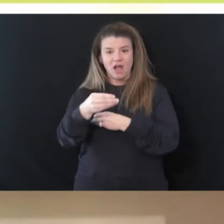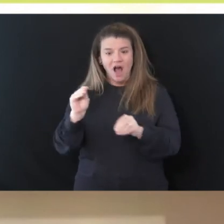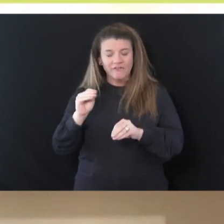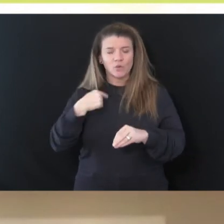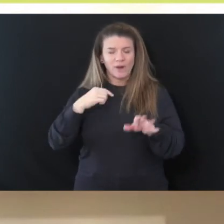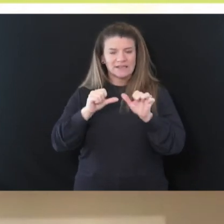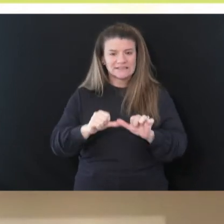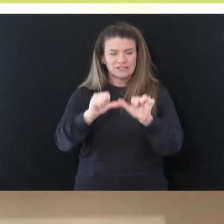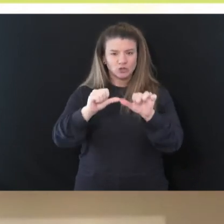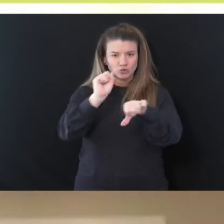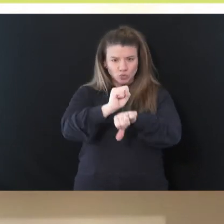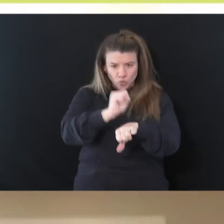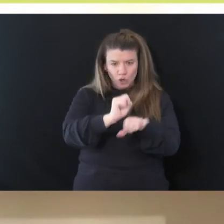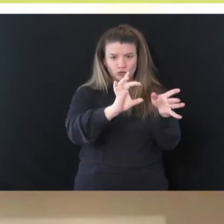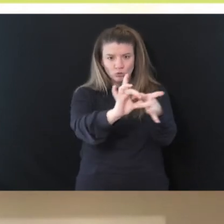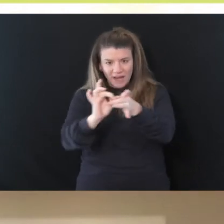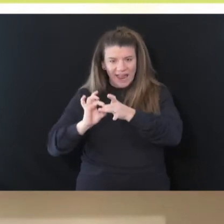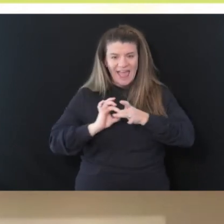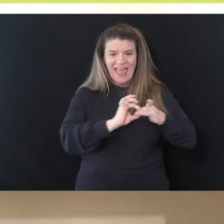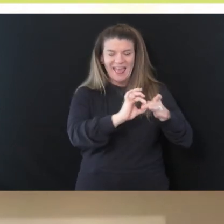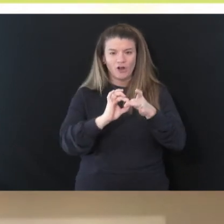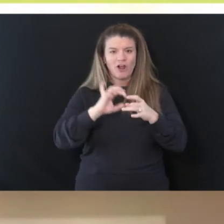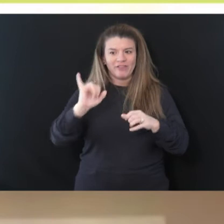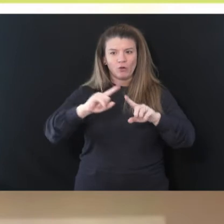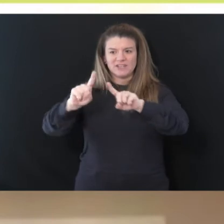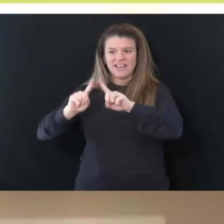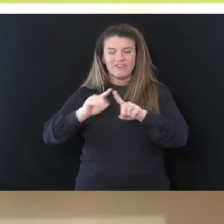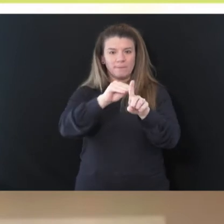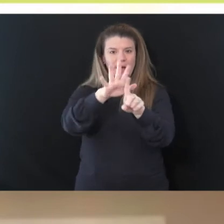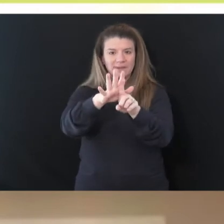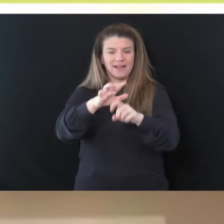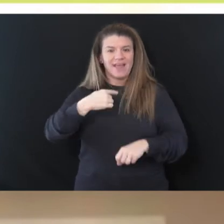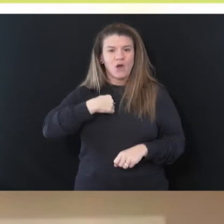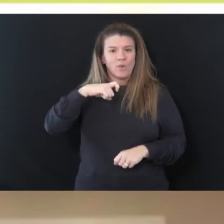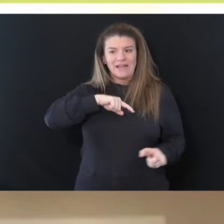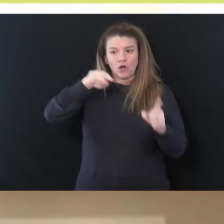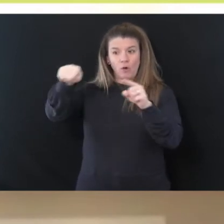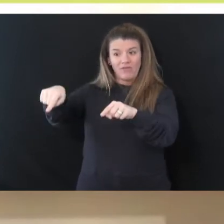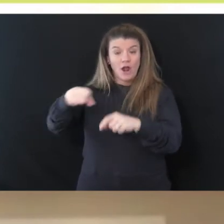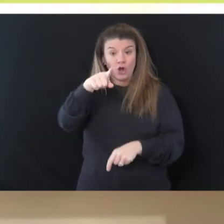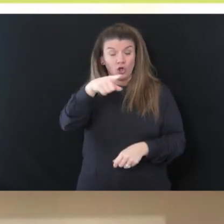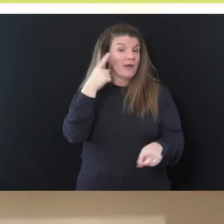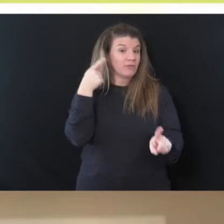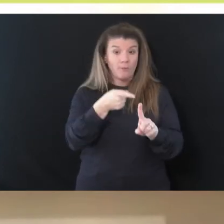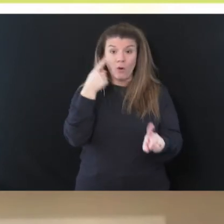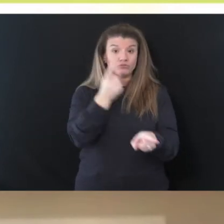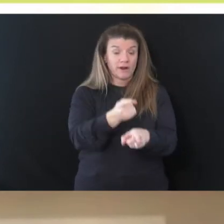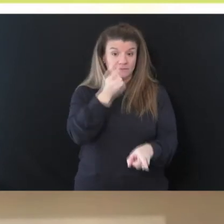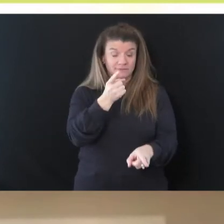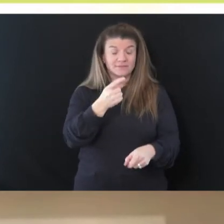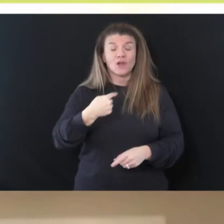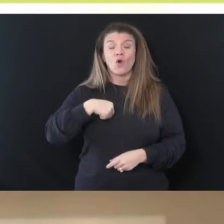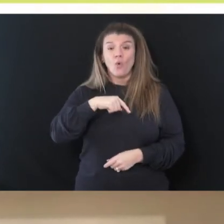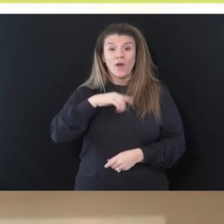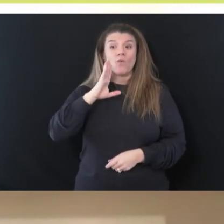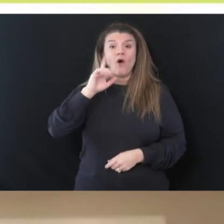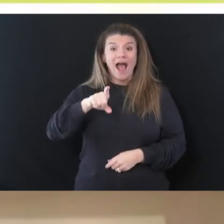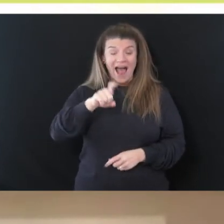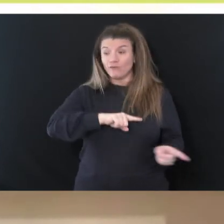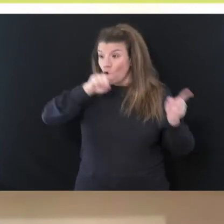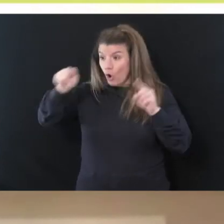pull together those populations that we need to get out to. You make a great point, and we are going to have to get out